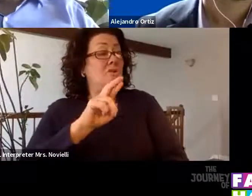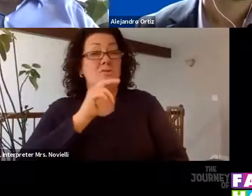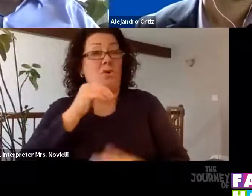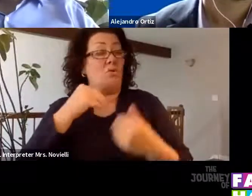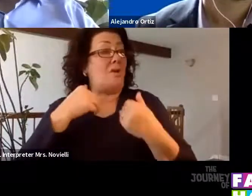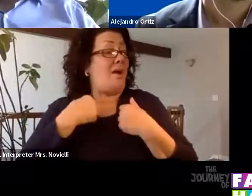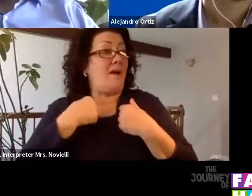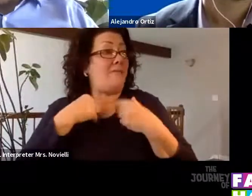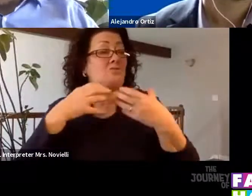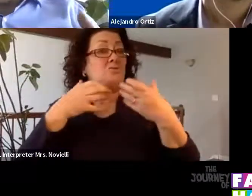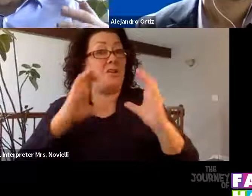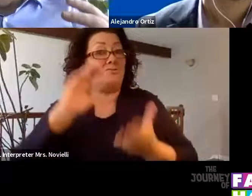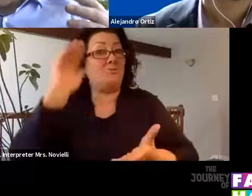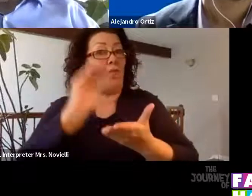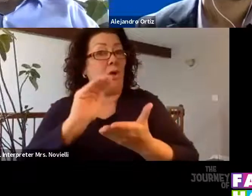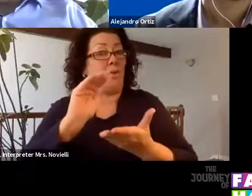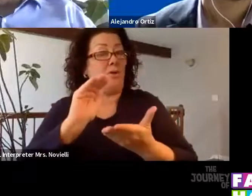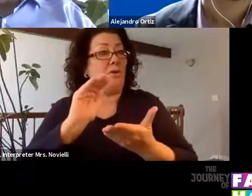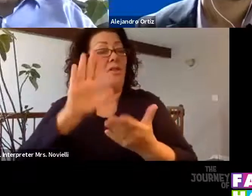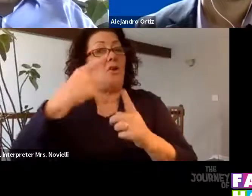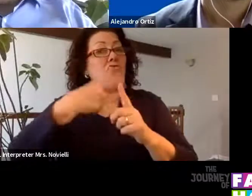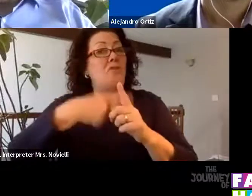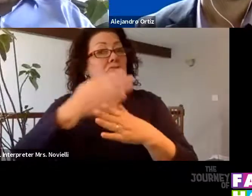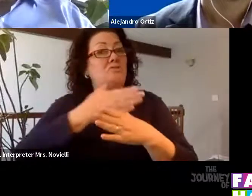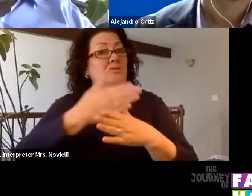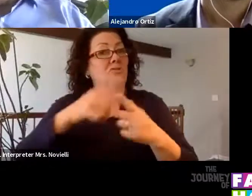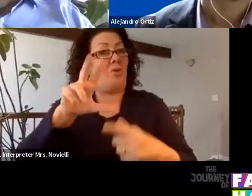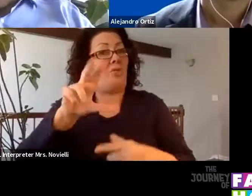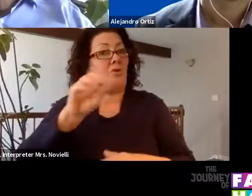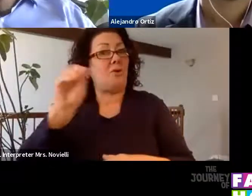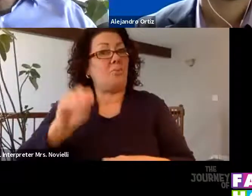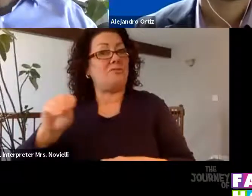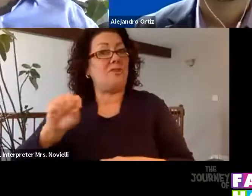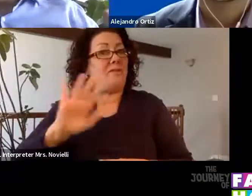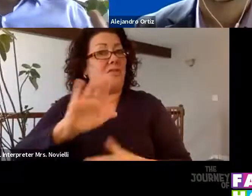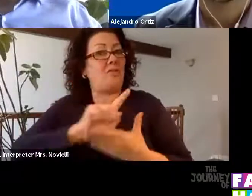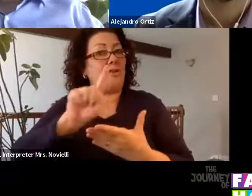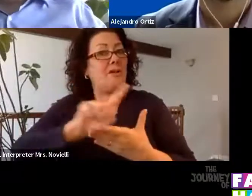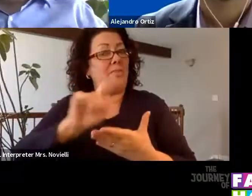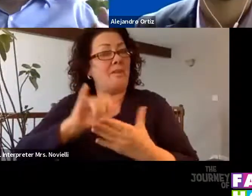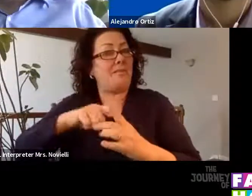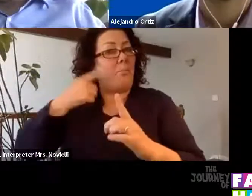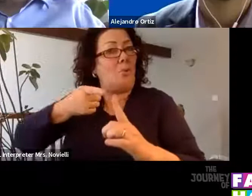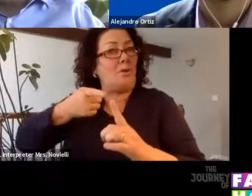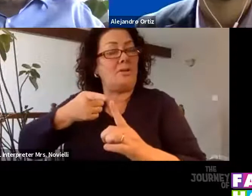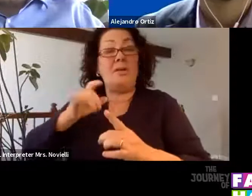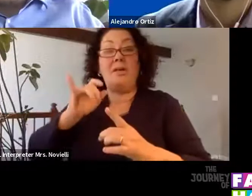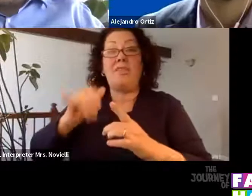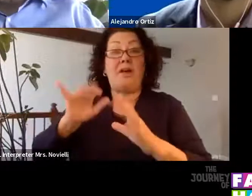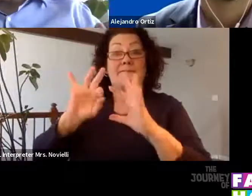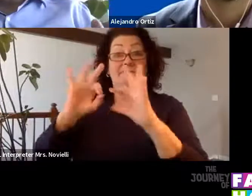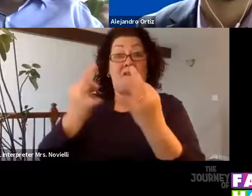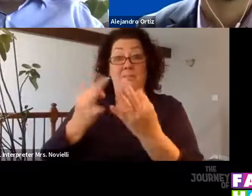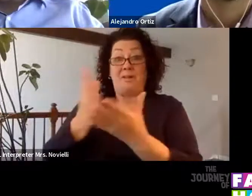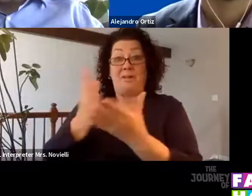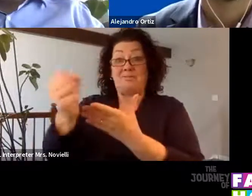to 30% of their income, which is the entire purpose of the voucher program. So now that family with an expired voucher